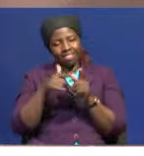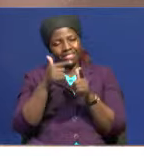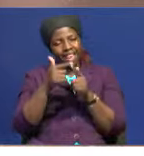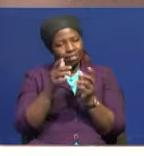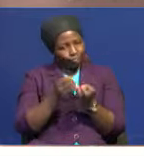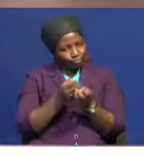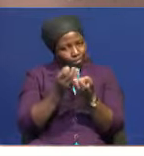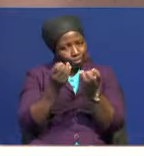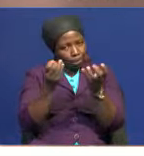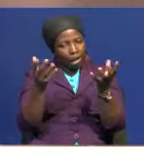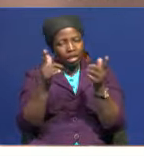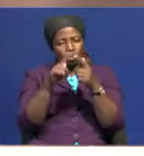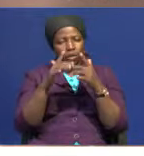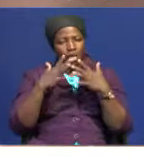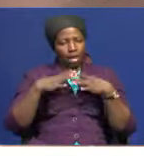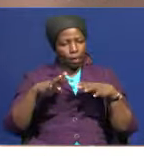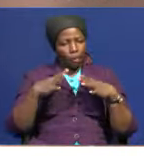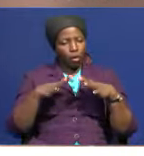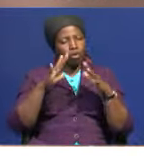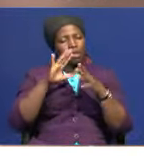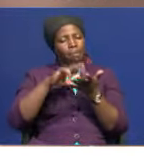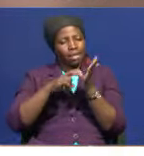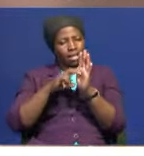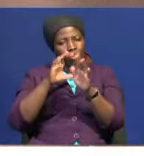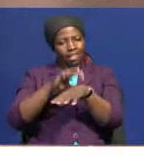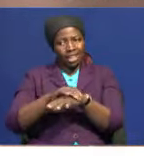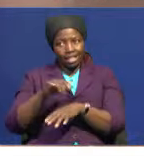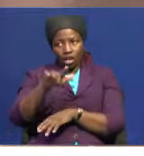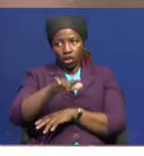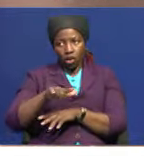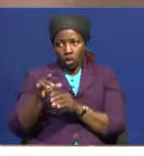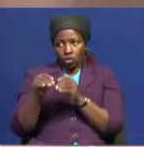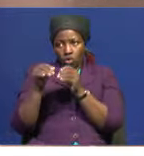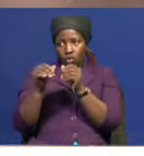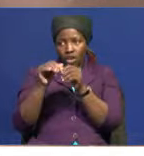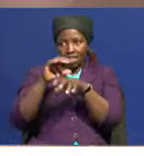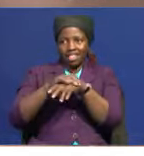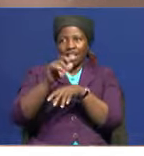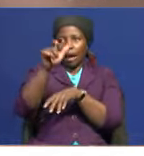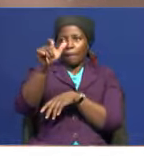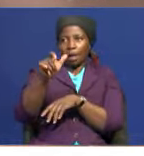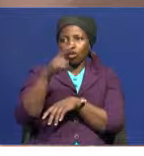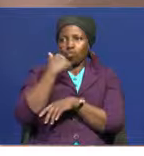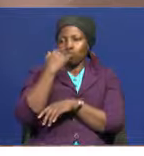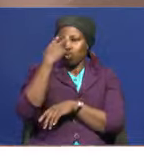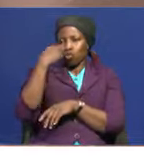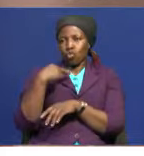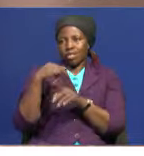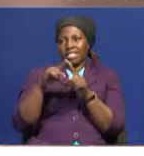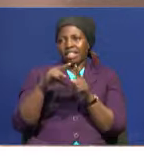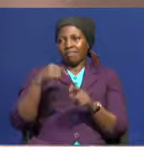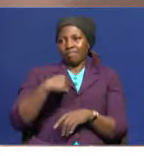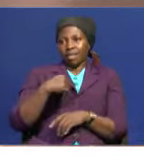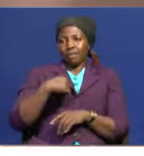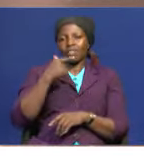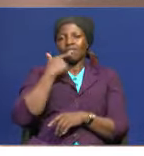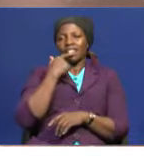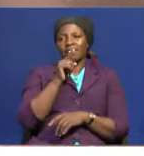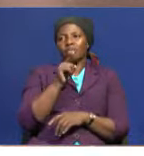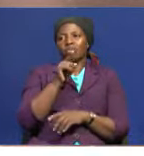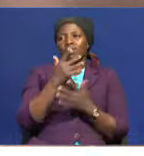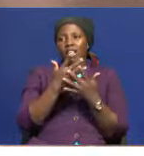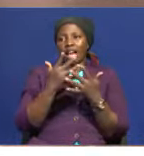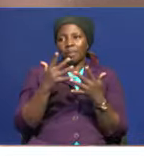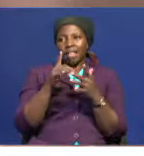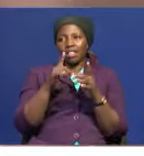getting local solutions. You're getting someone who looks like me, you know, to tell you something. So you're connecting already. And maybe